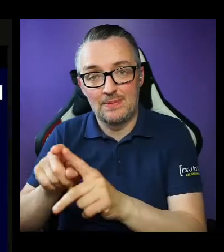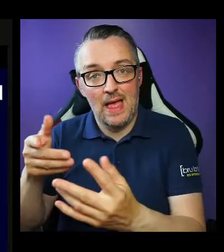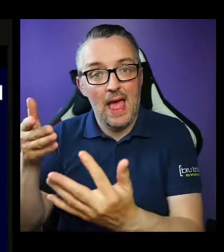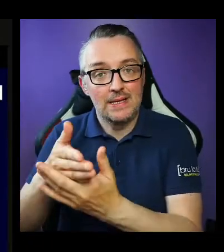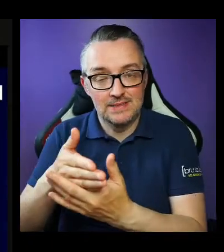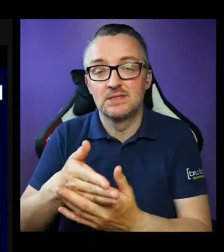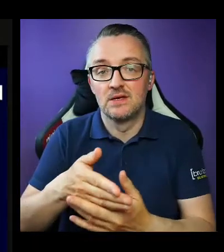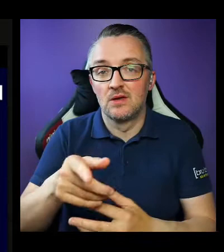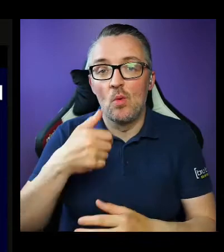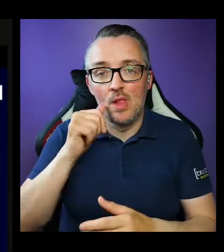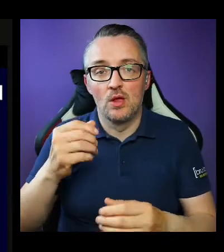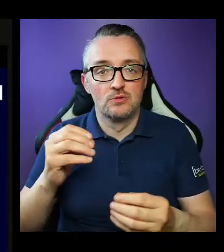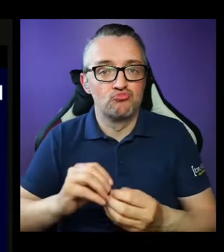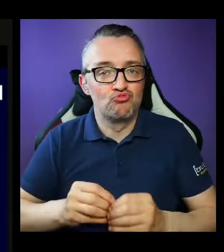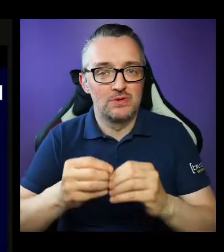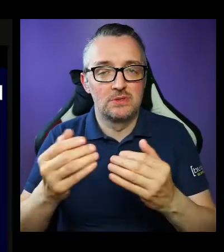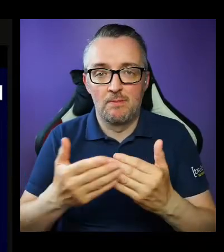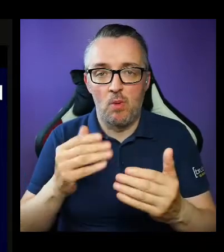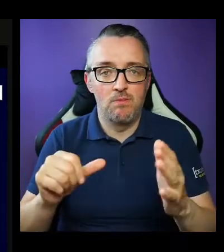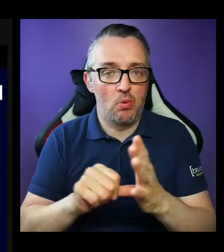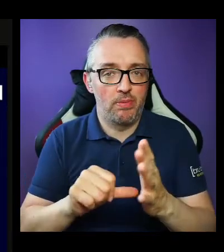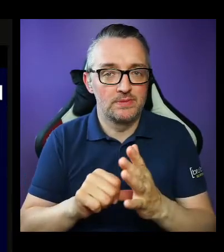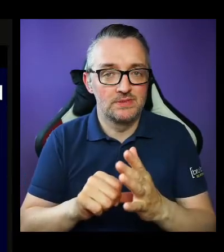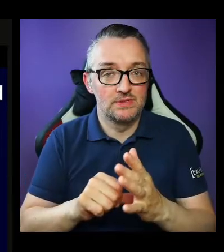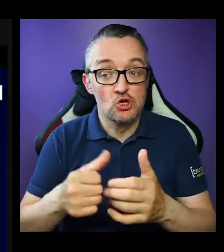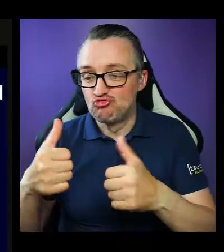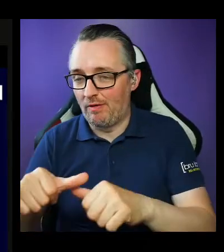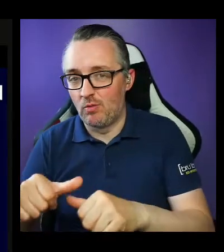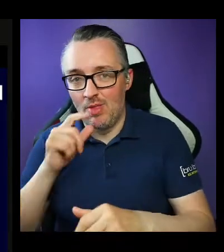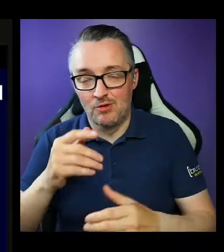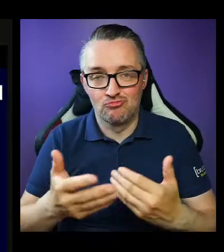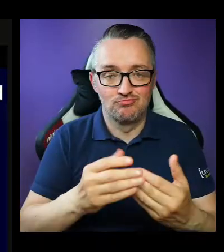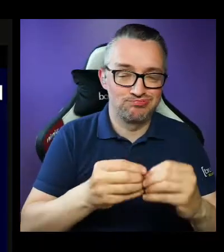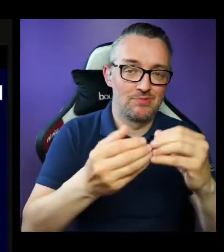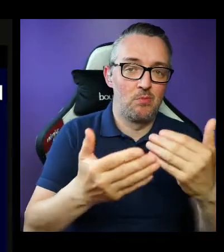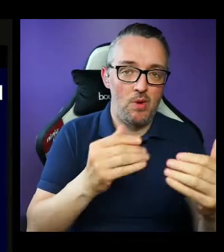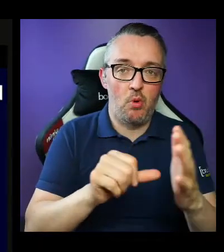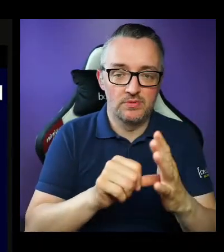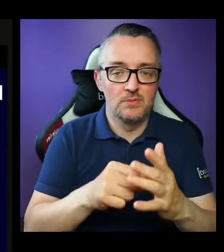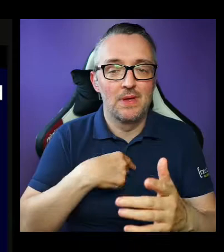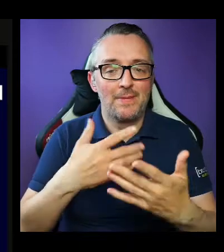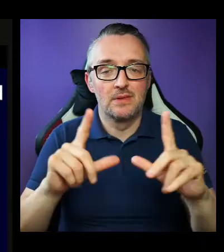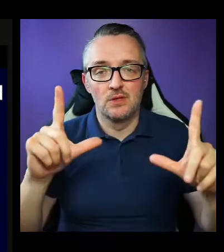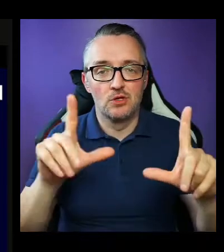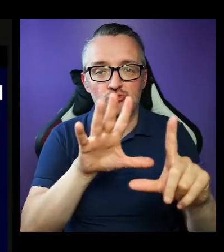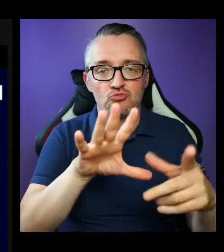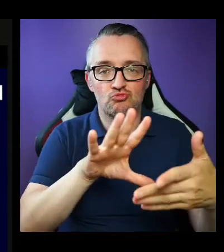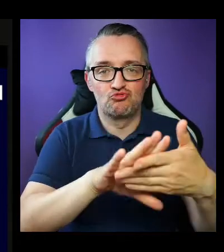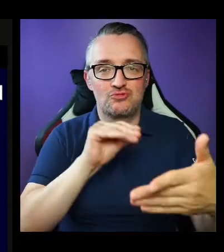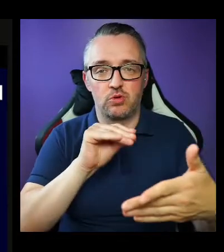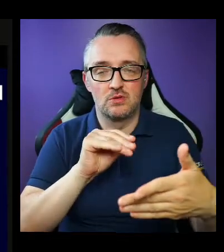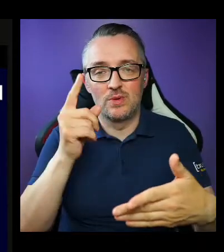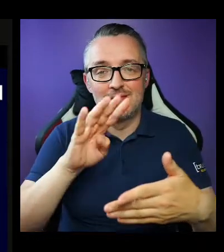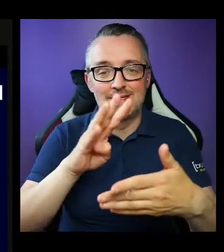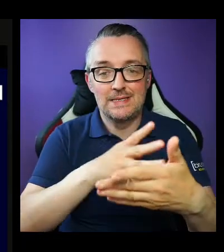really create more problems that will solve for you. And in this example here, I just took a screenshot of a table